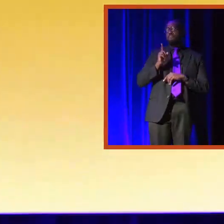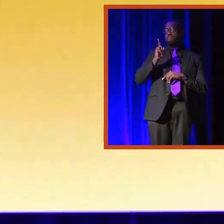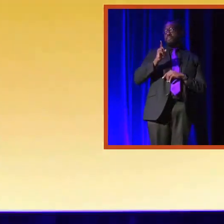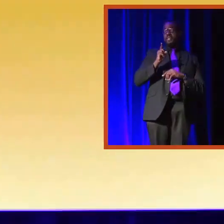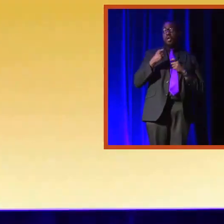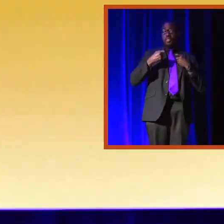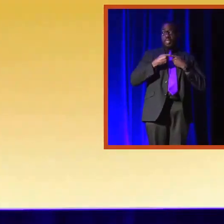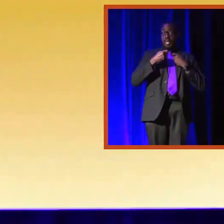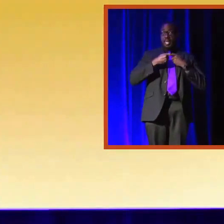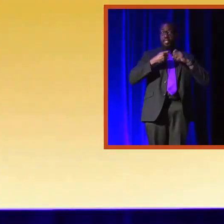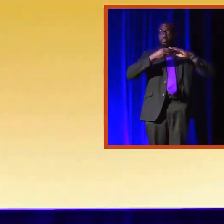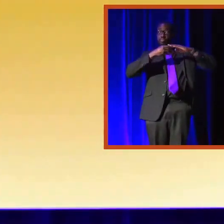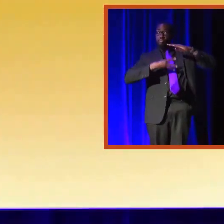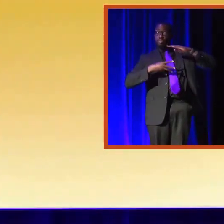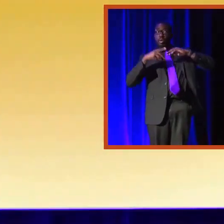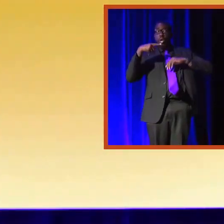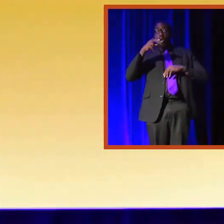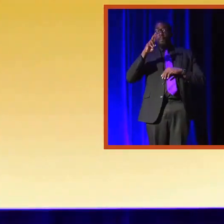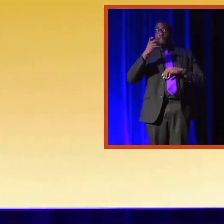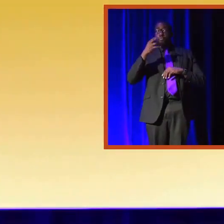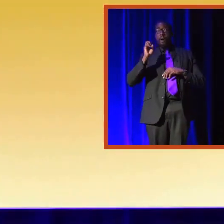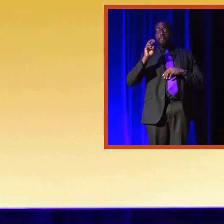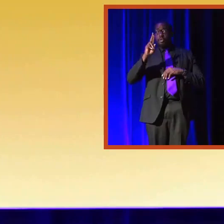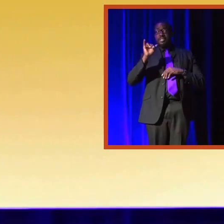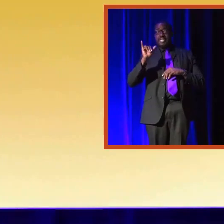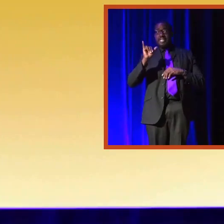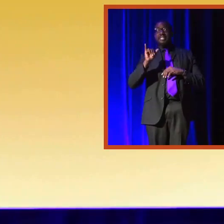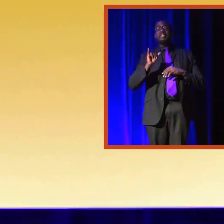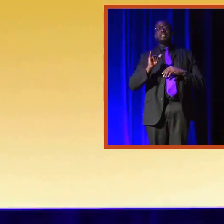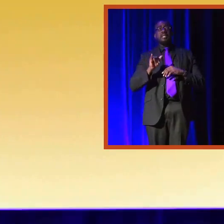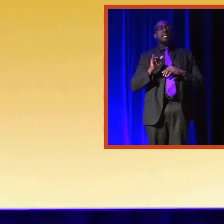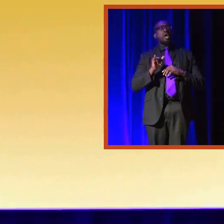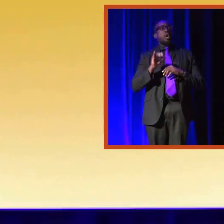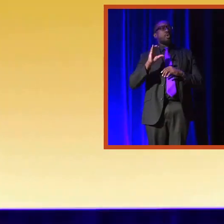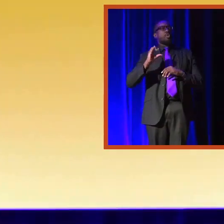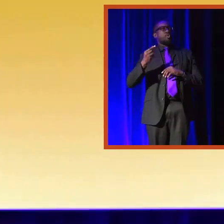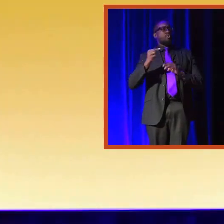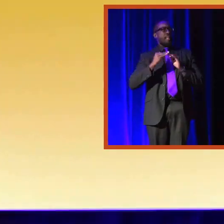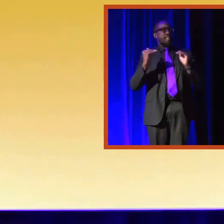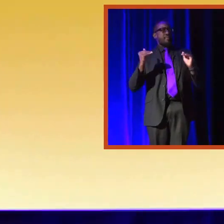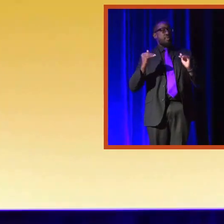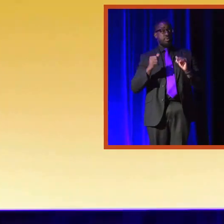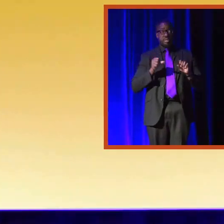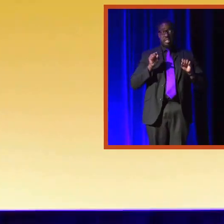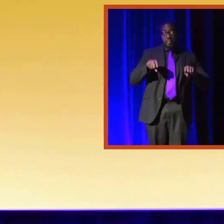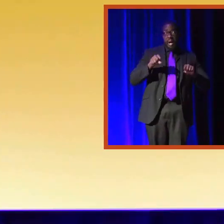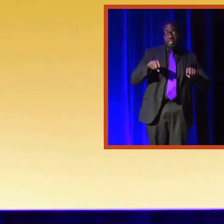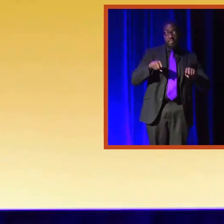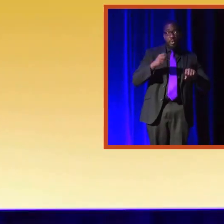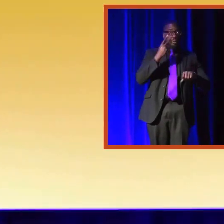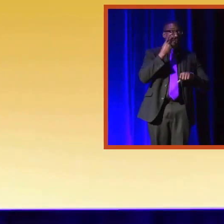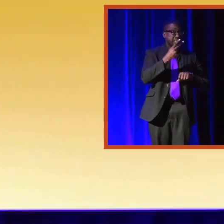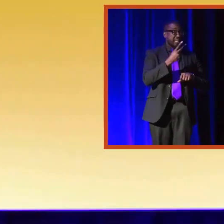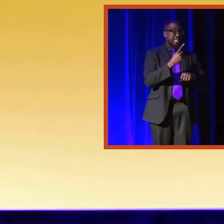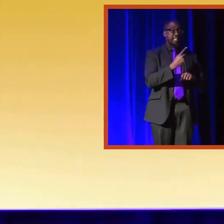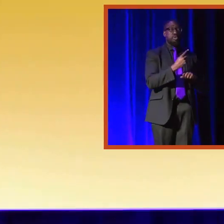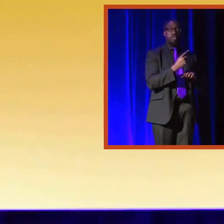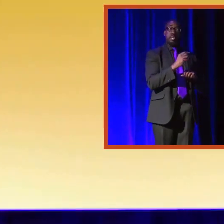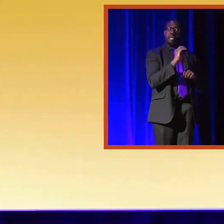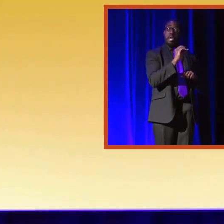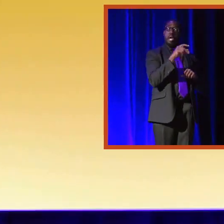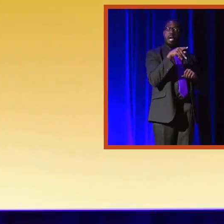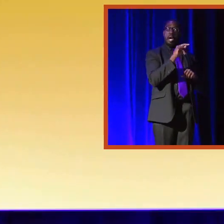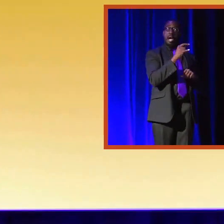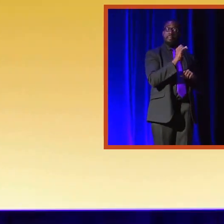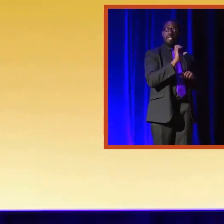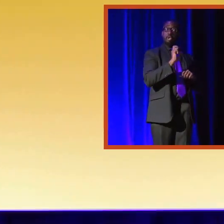property predictions in the coarse grain level, is it possible to look into also optical properties? Because you